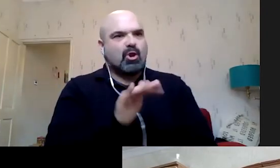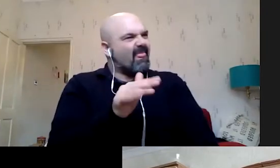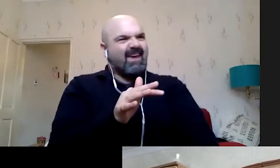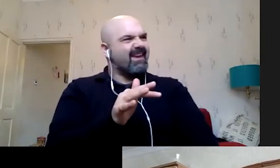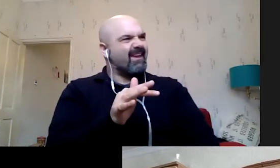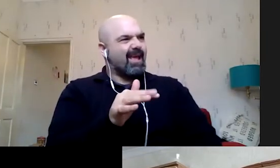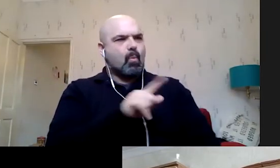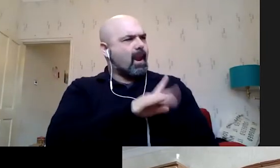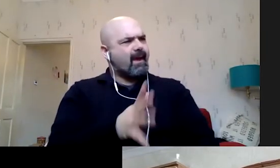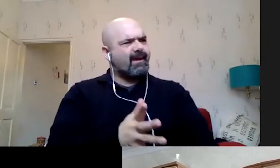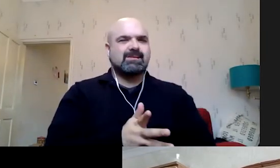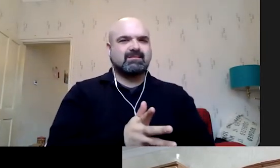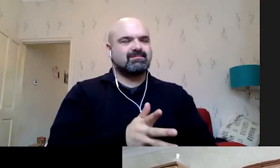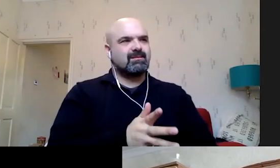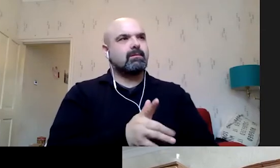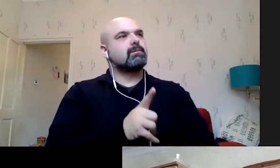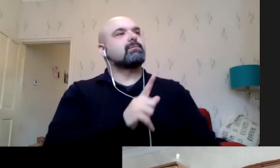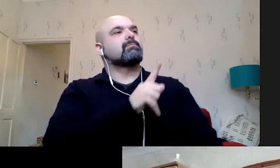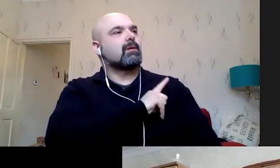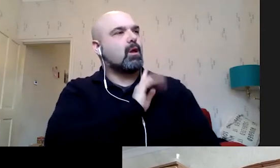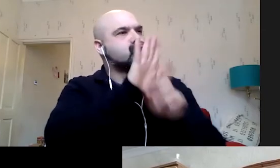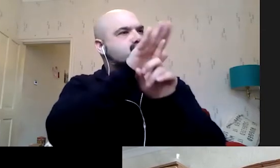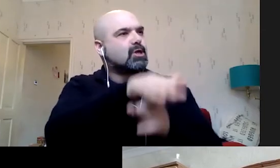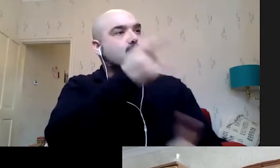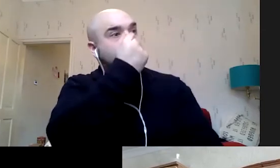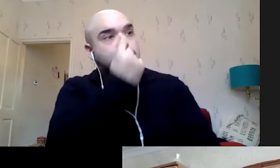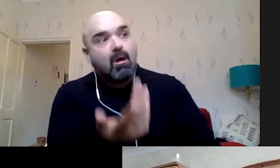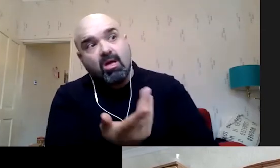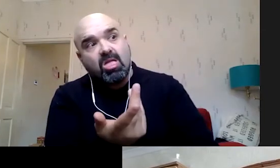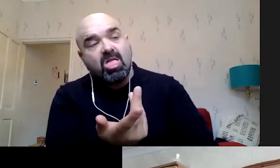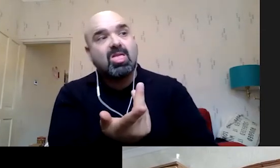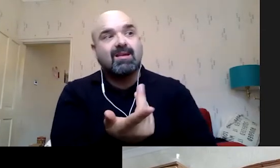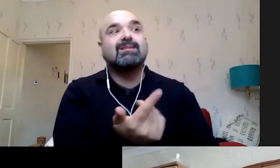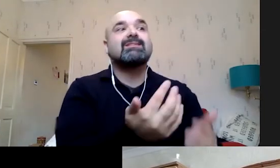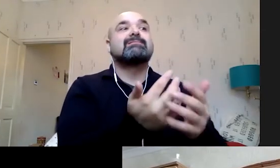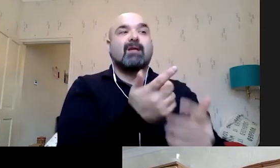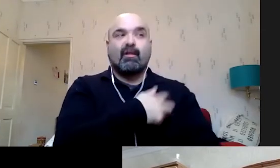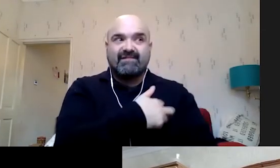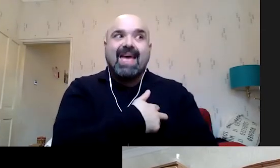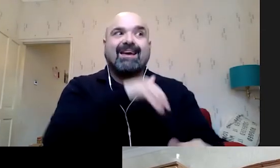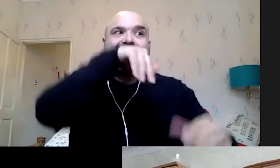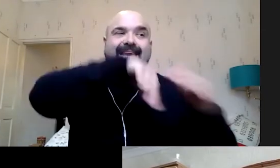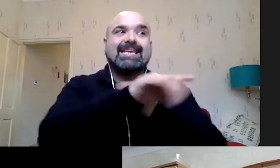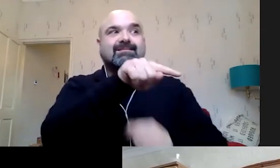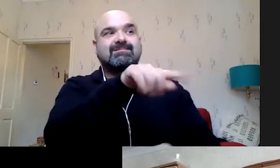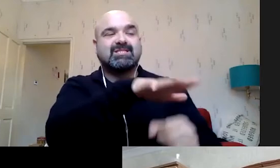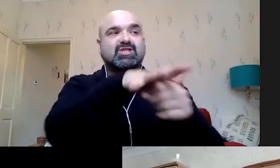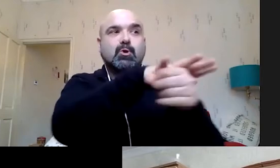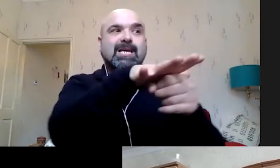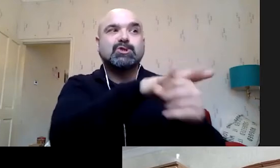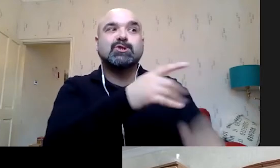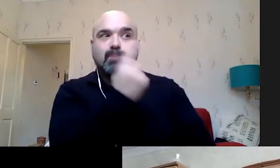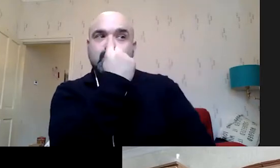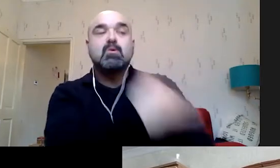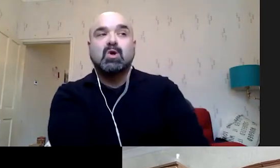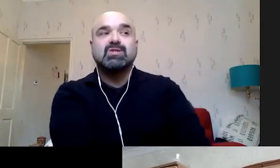go. And obviously you have to ask yourself the questions as why that is. Well, clearly there's still a lot of fear about, particularly in certain circles, I